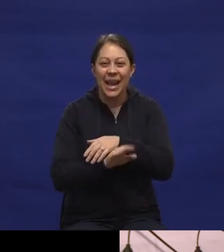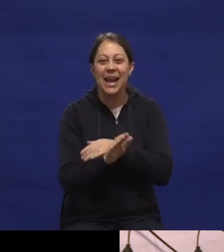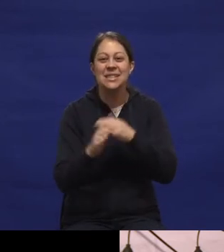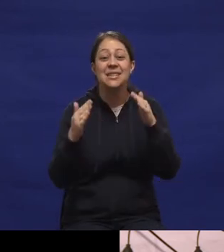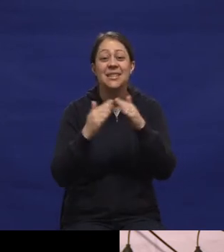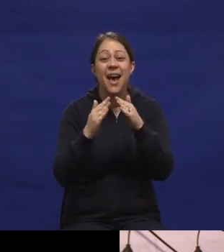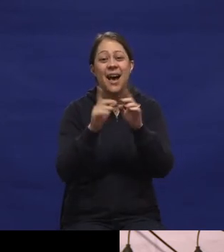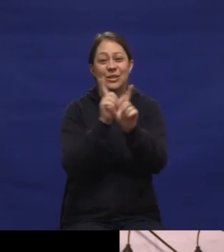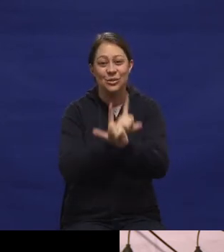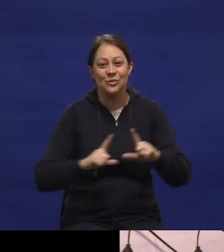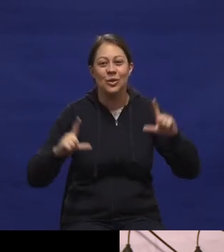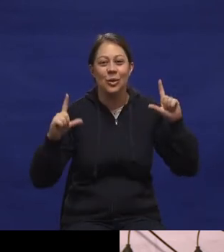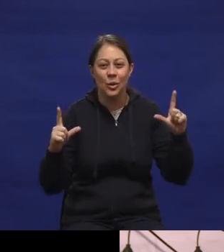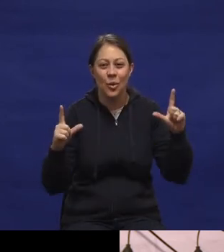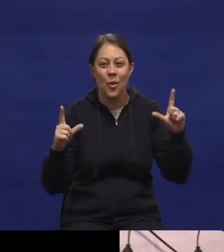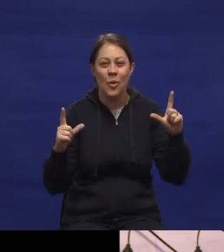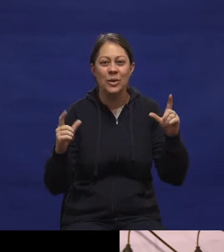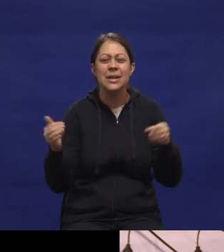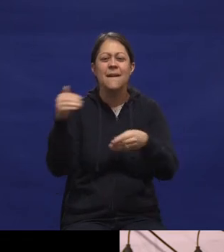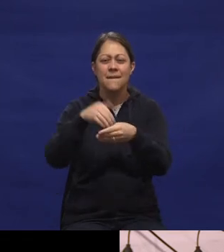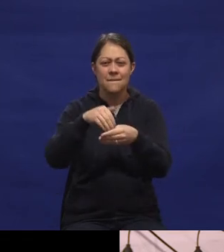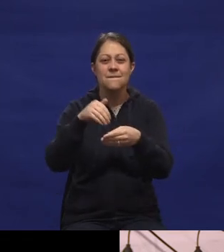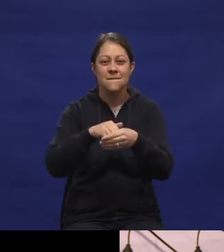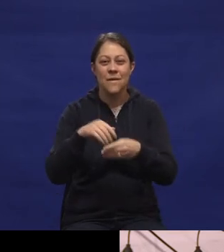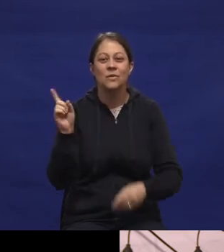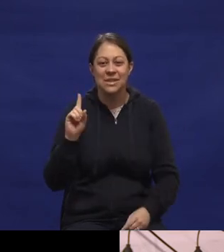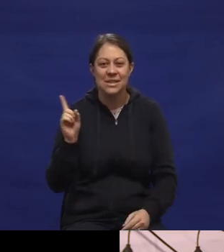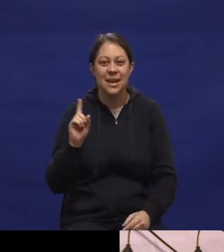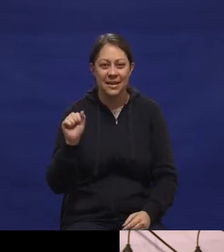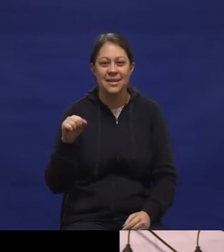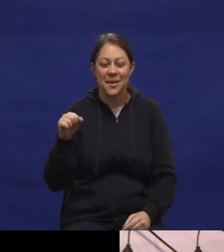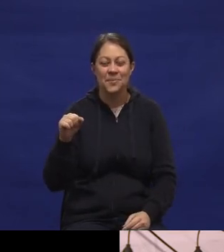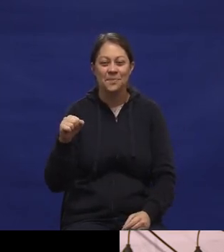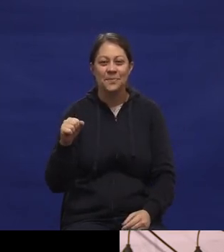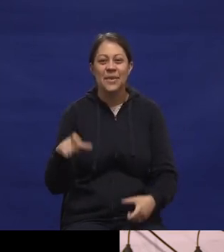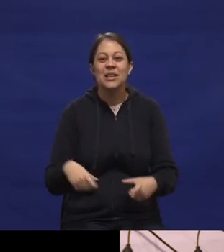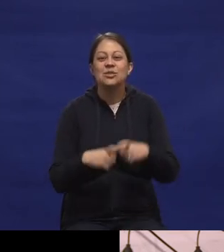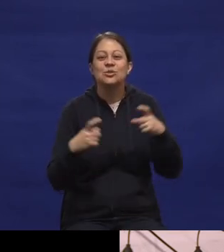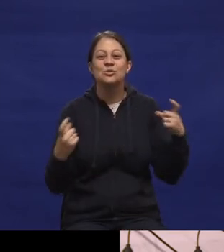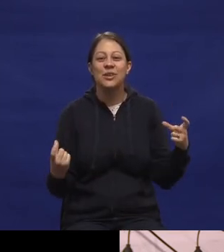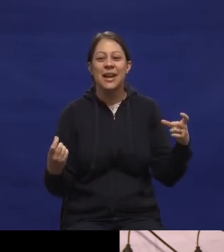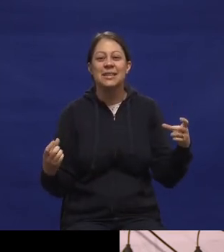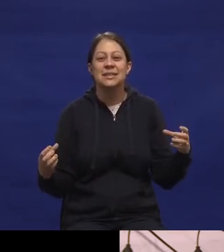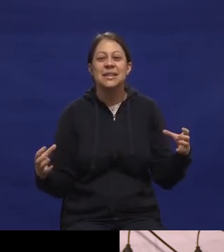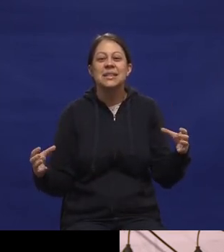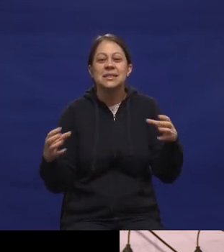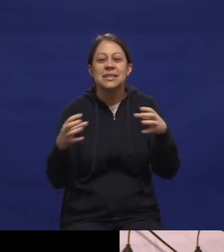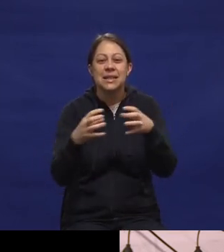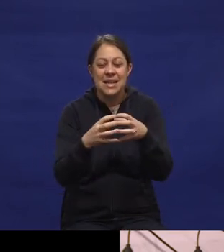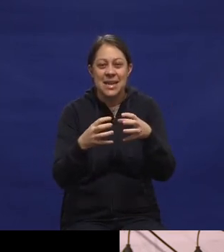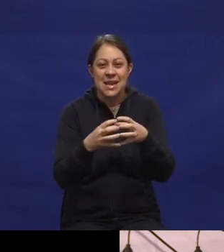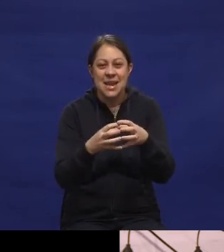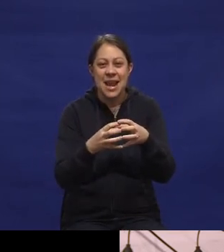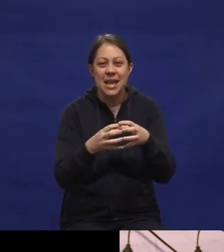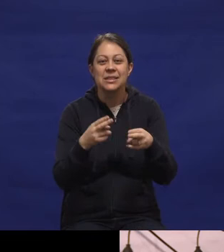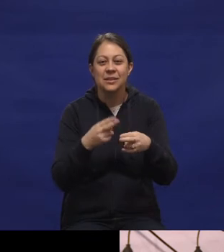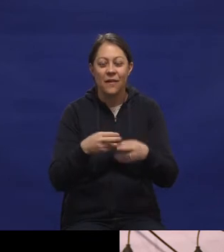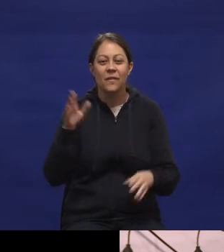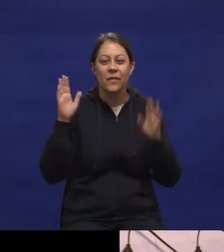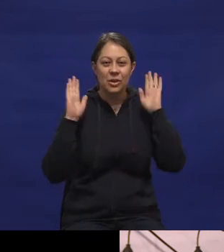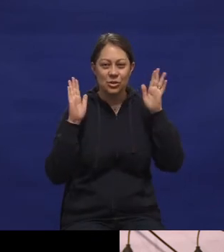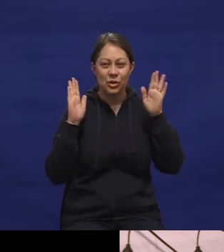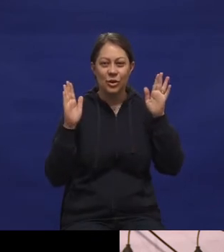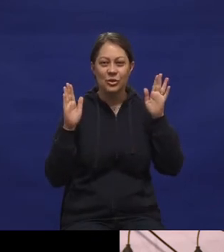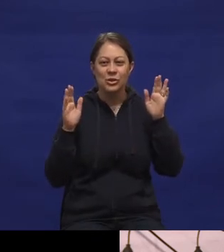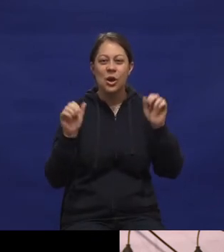into the house, I was glad when I tuned into the online stream. And, you know, it's great to be able to join together for church. And why not do